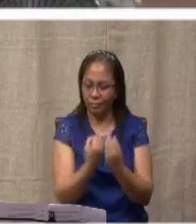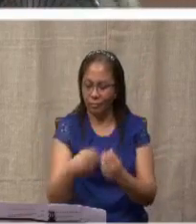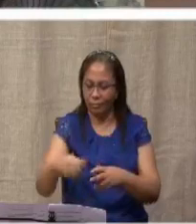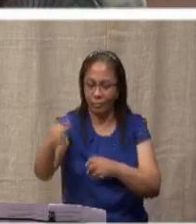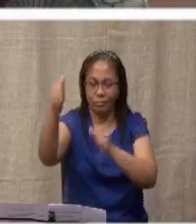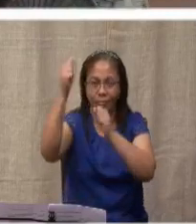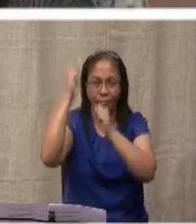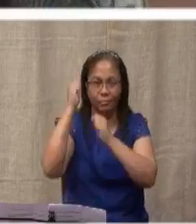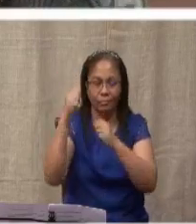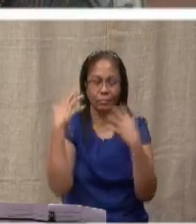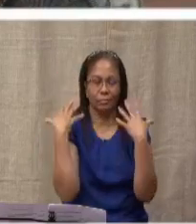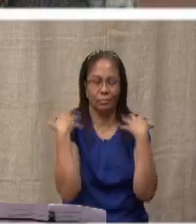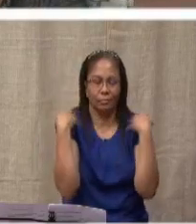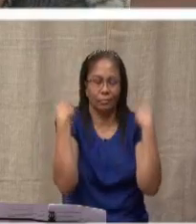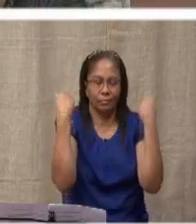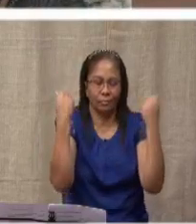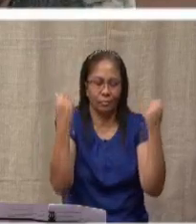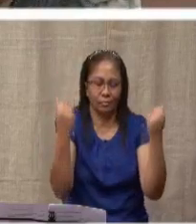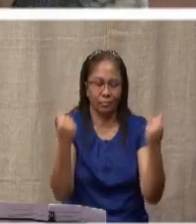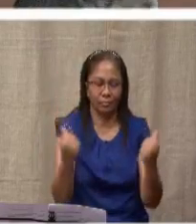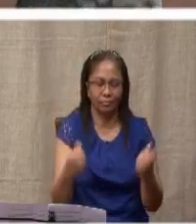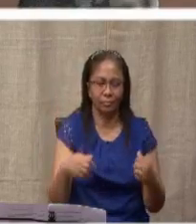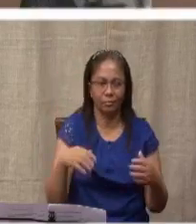strengthened and